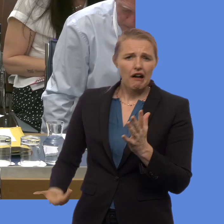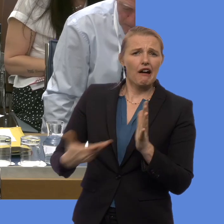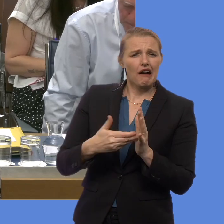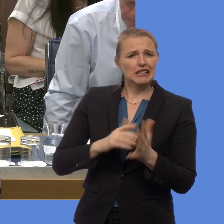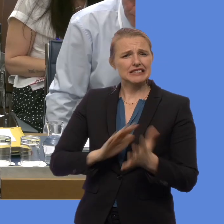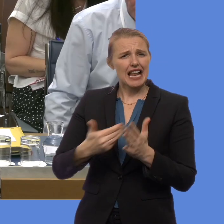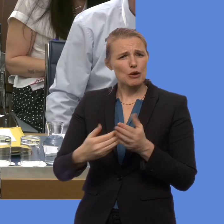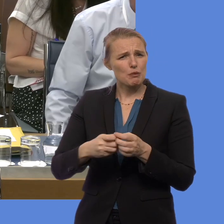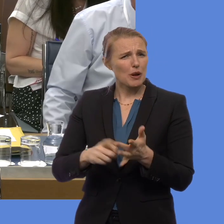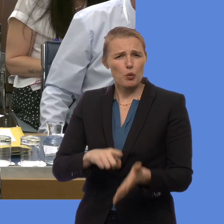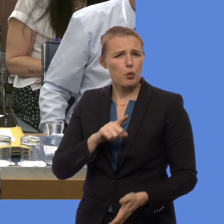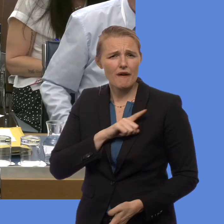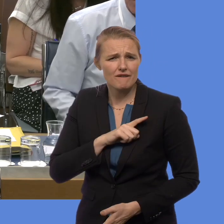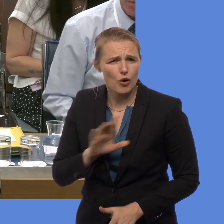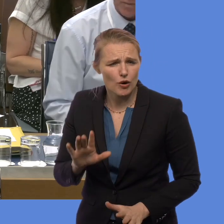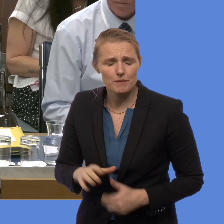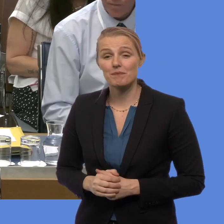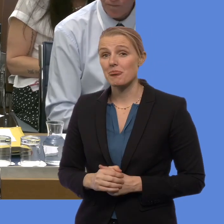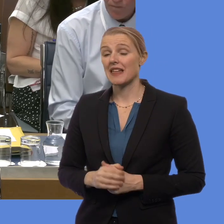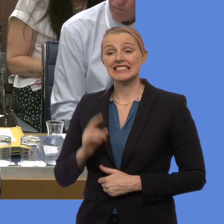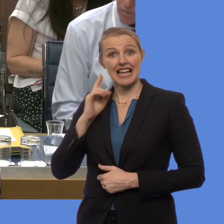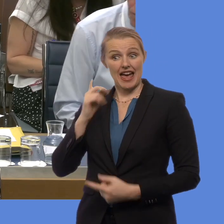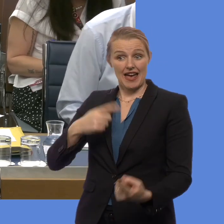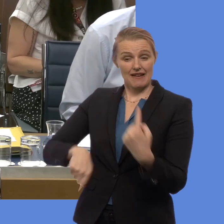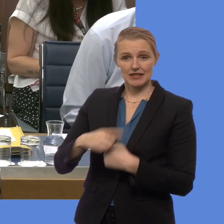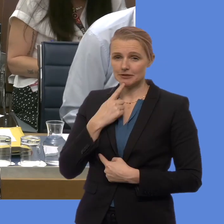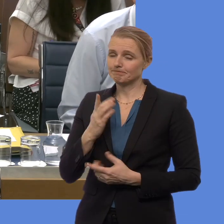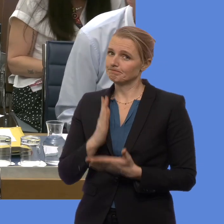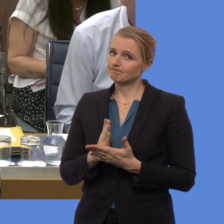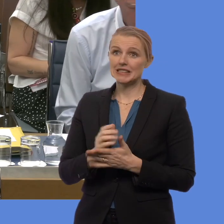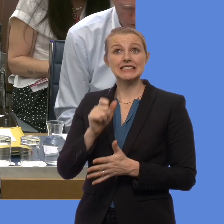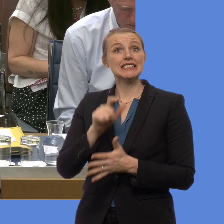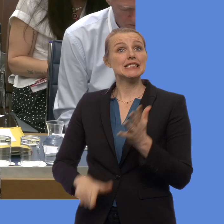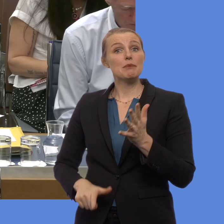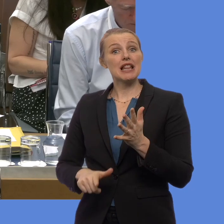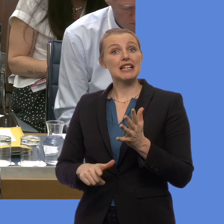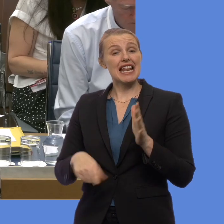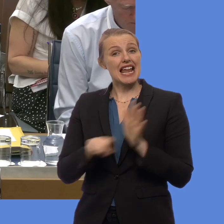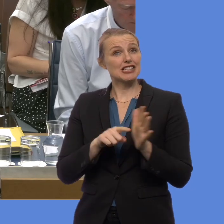deaf community advises us that disability legislation is not the appropriate vehicle